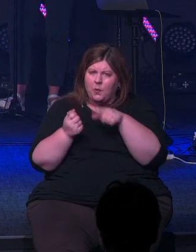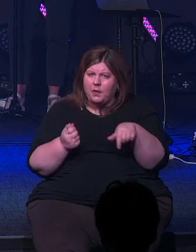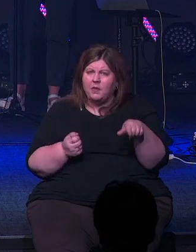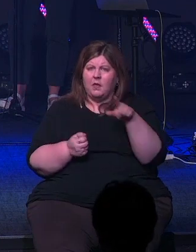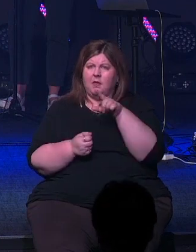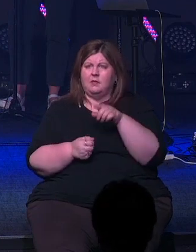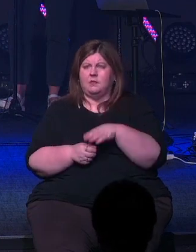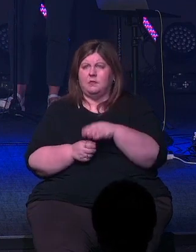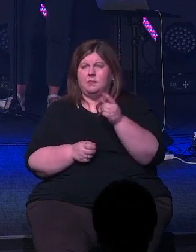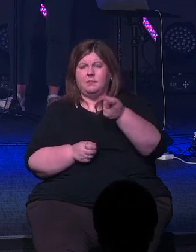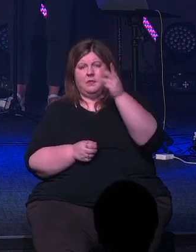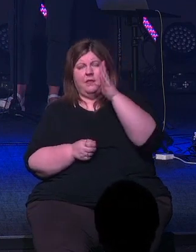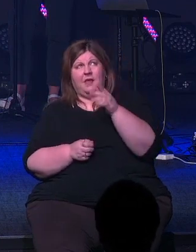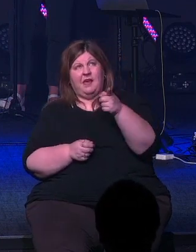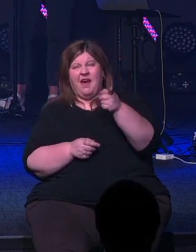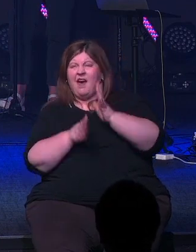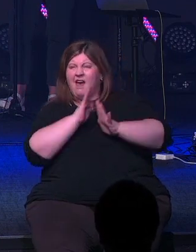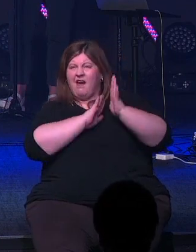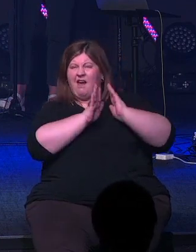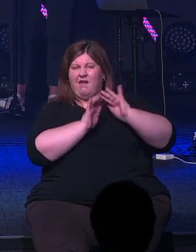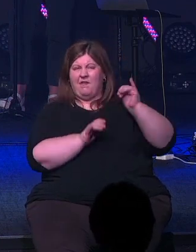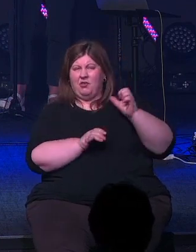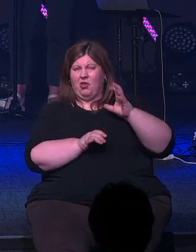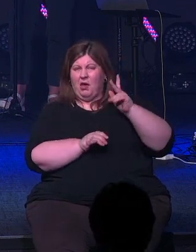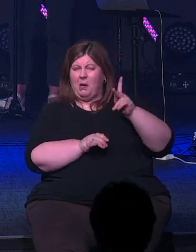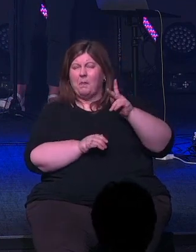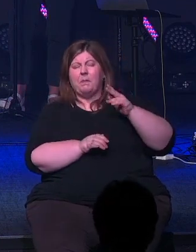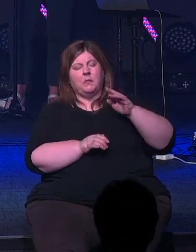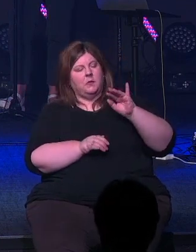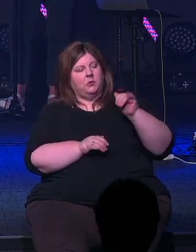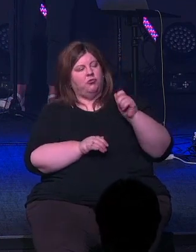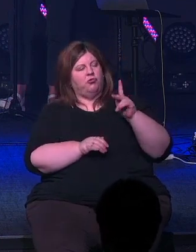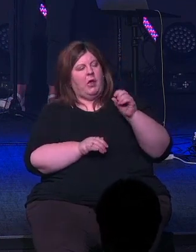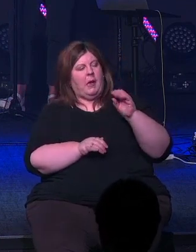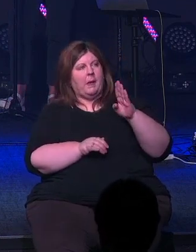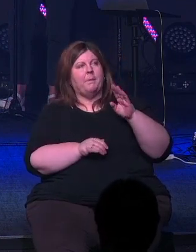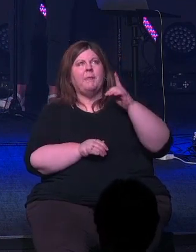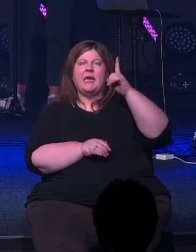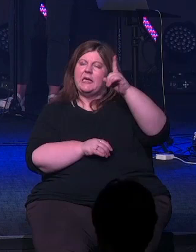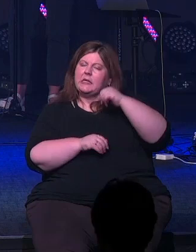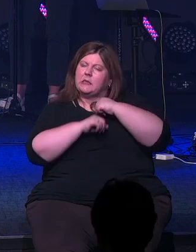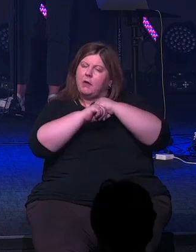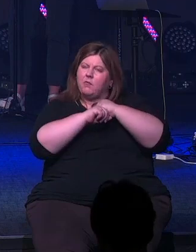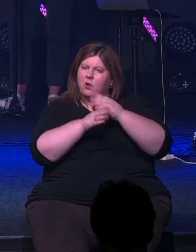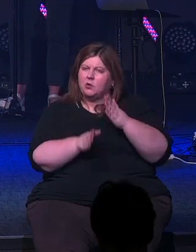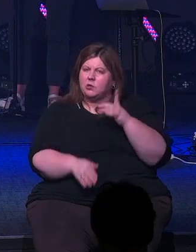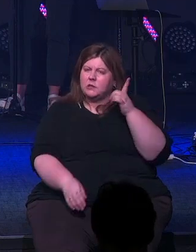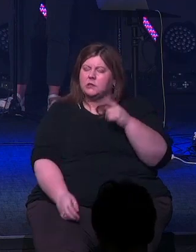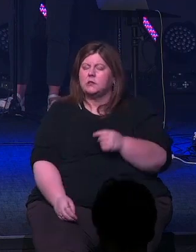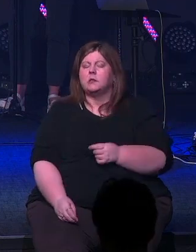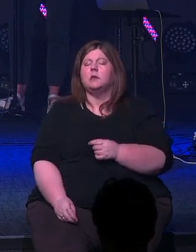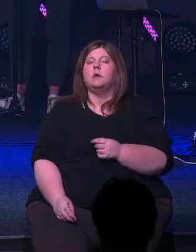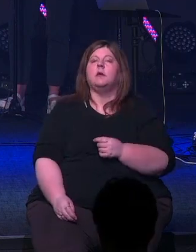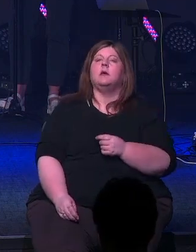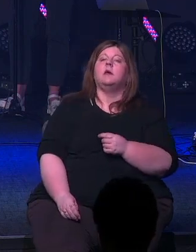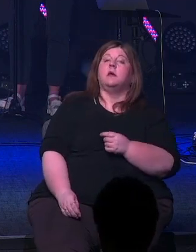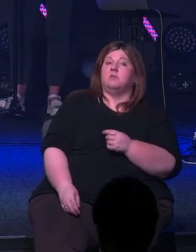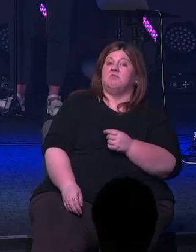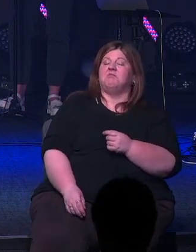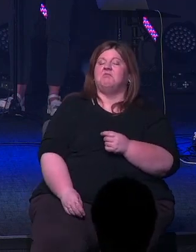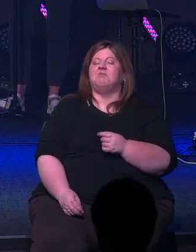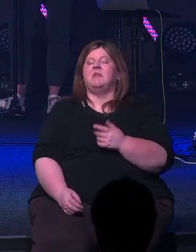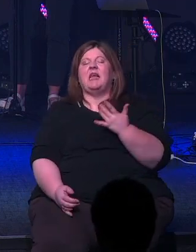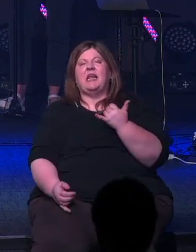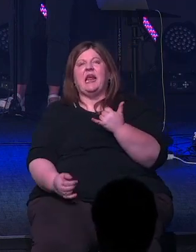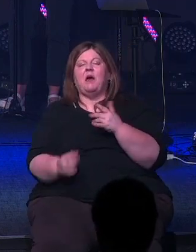The God of Jacob is our fortress." I would just like to continue this into a time of prayer.